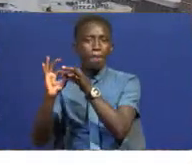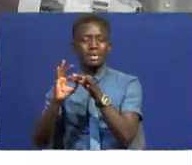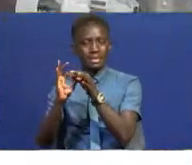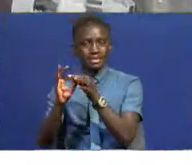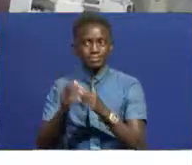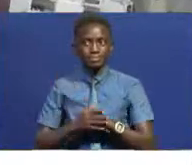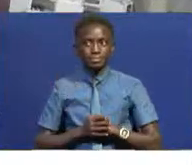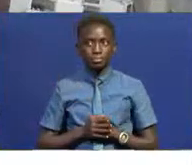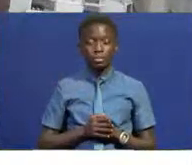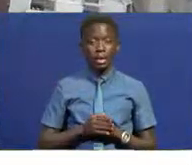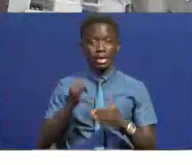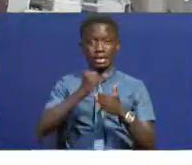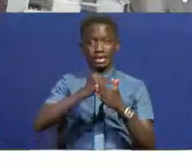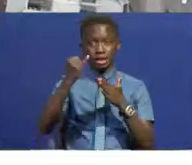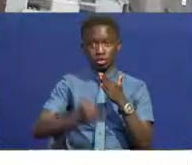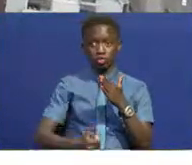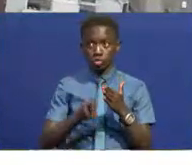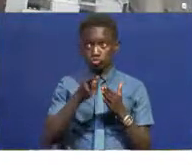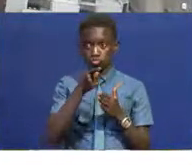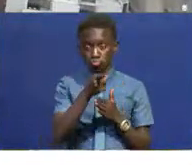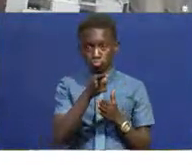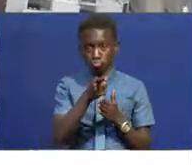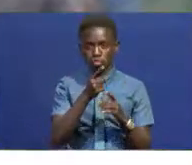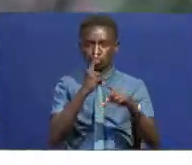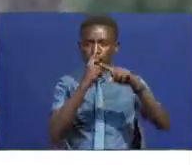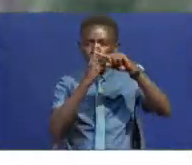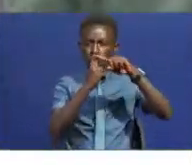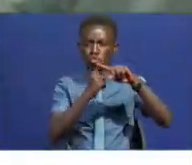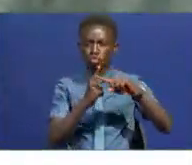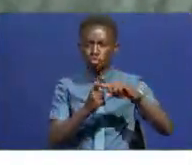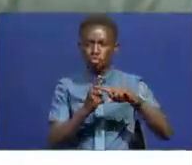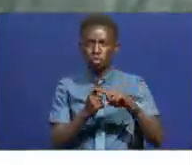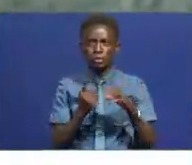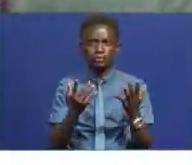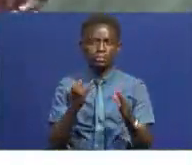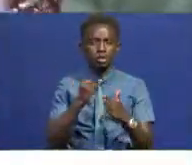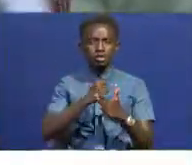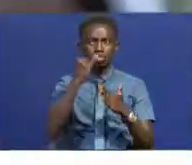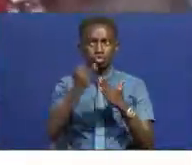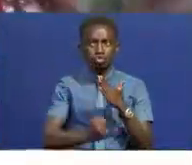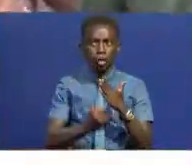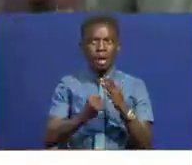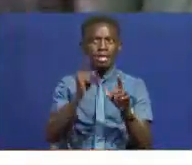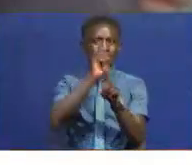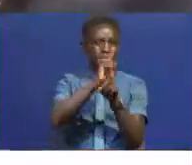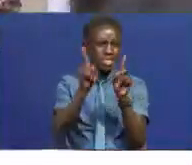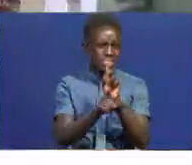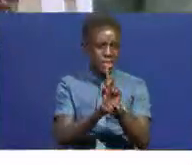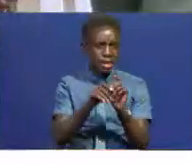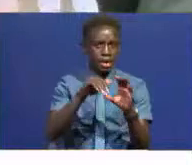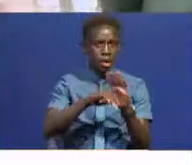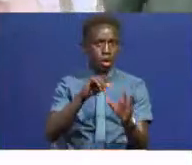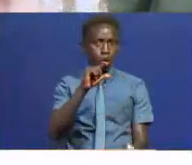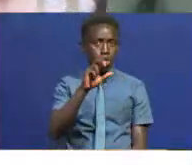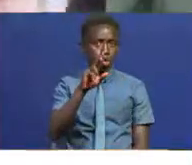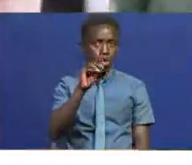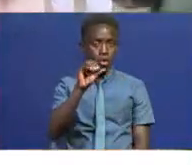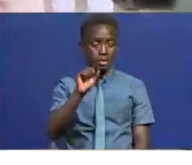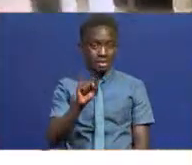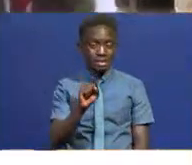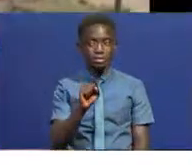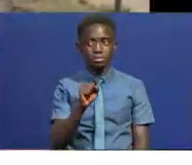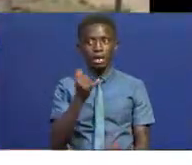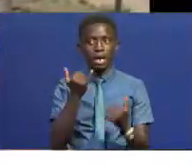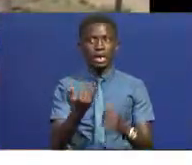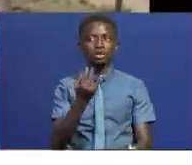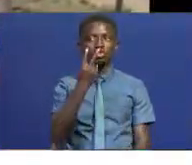The insurance penetration, which is the ratio of total insurance premiums to gross domestic product, currently stands at